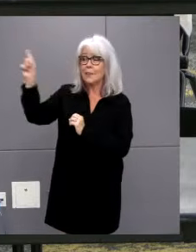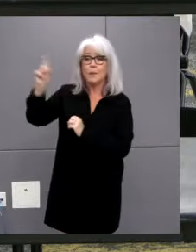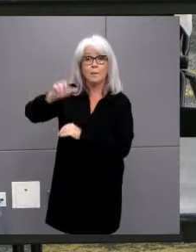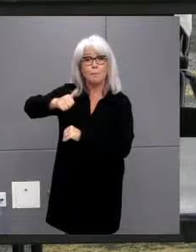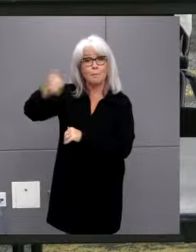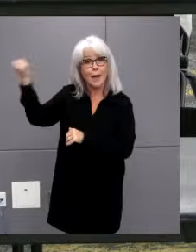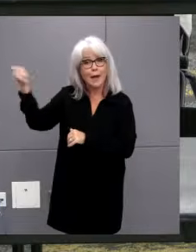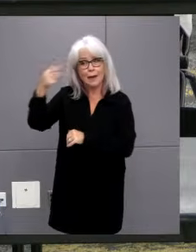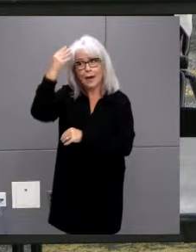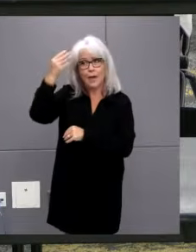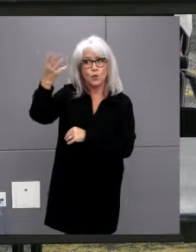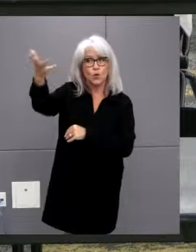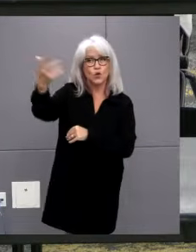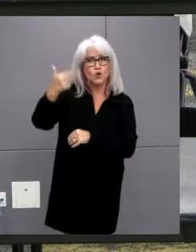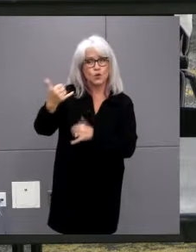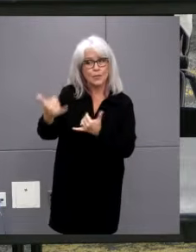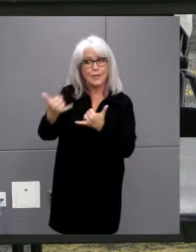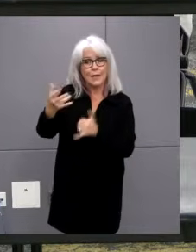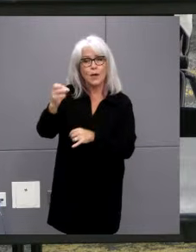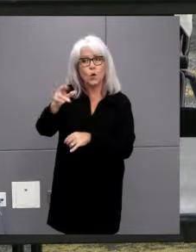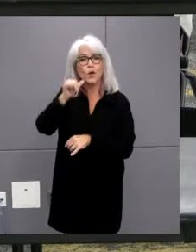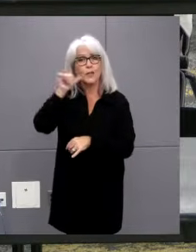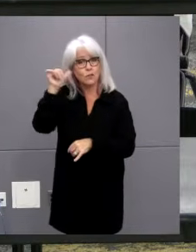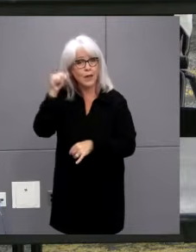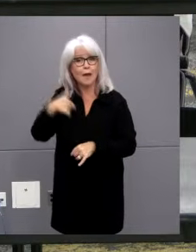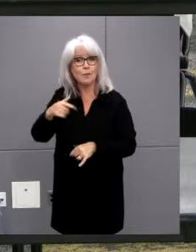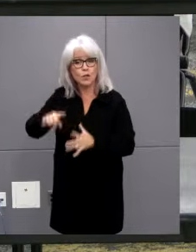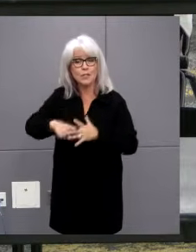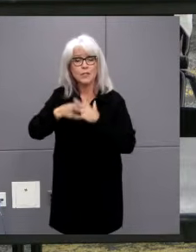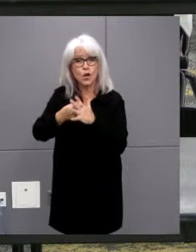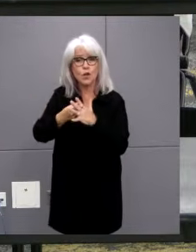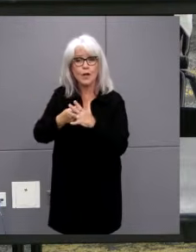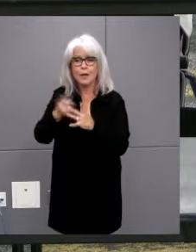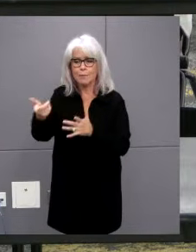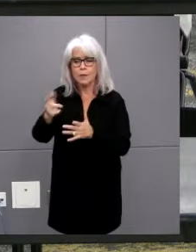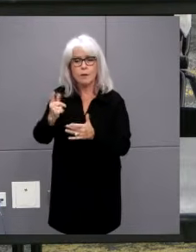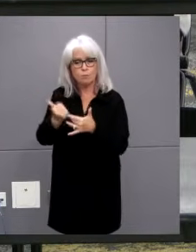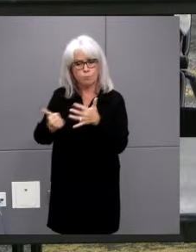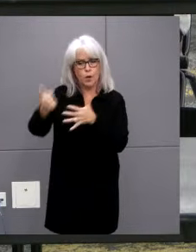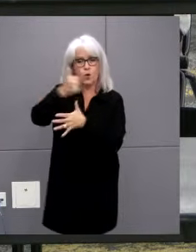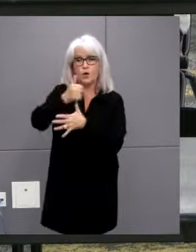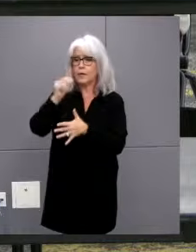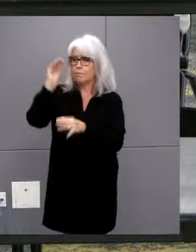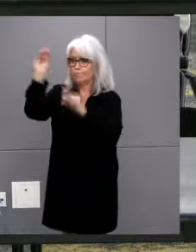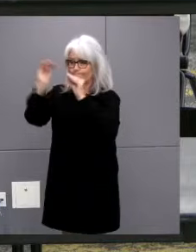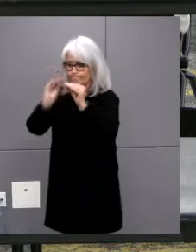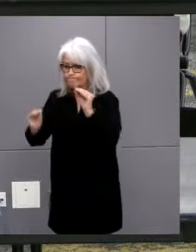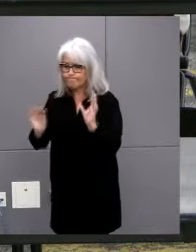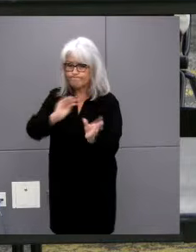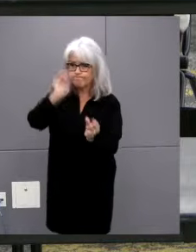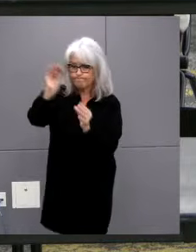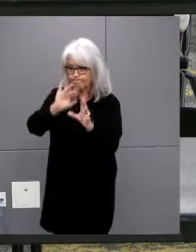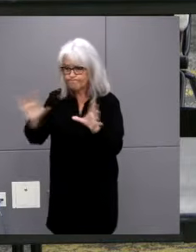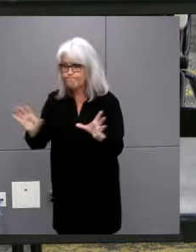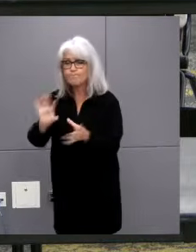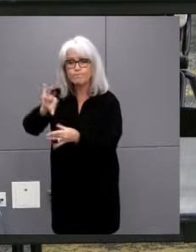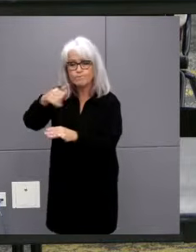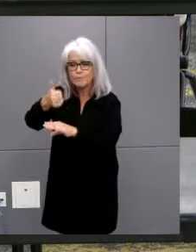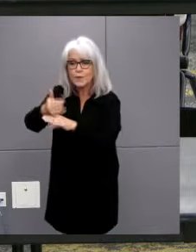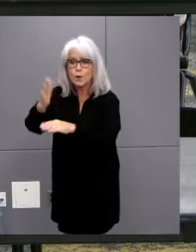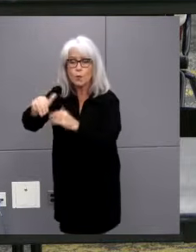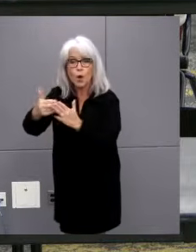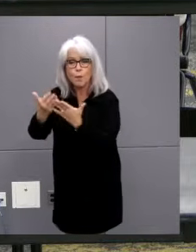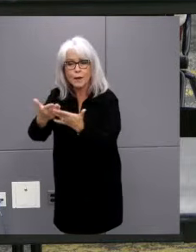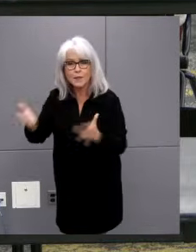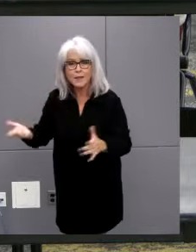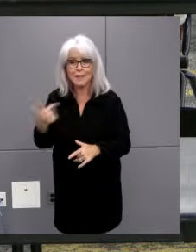her today, or was it yesterday, that I'm gonna start doing that next week. I'm gonna make this a priority, and I'm gonna go back there and organize it and put all my stuff, which means